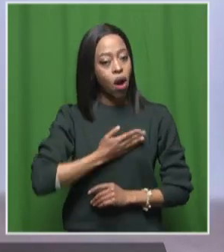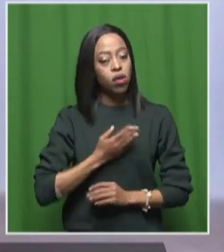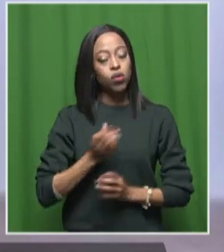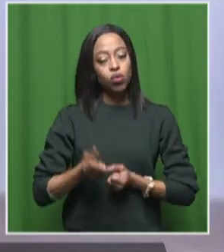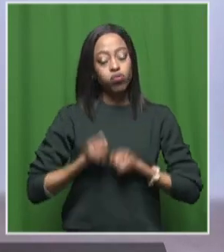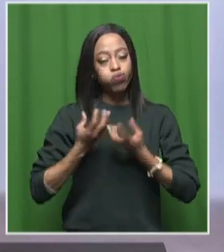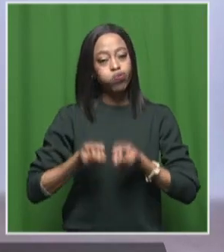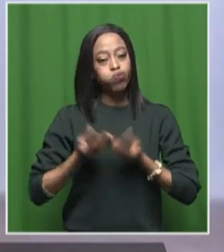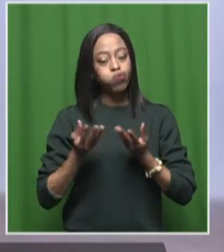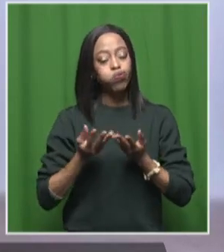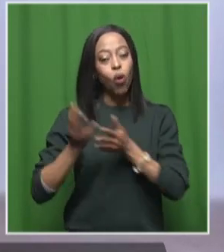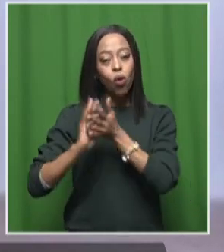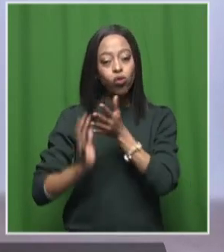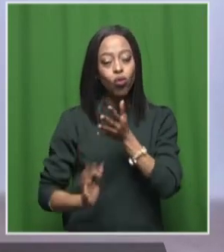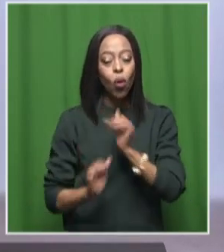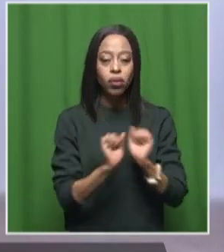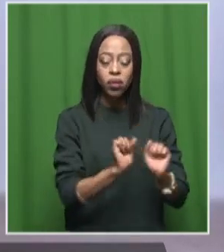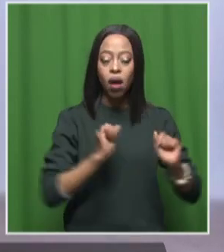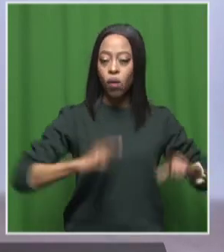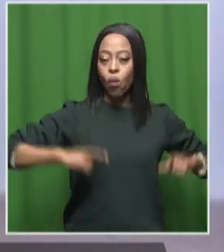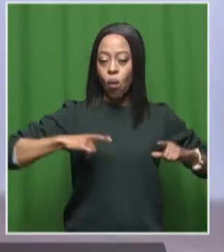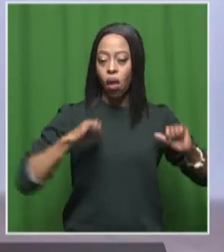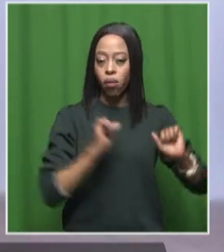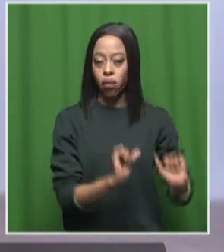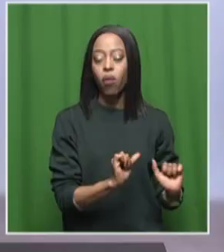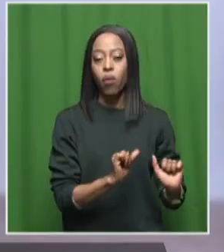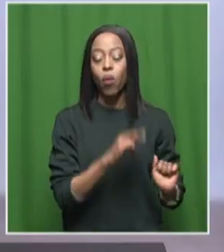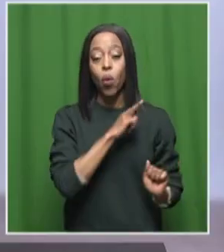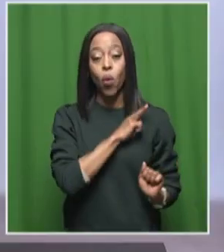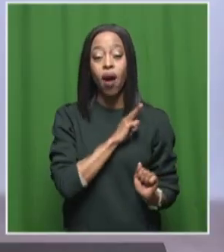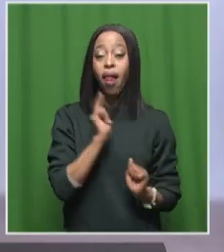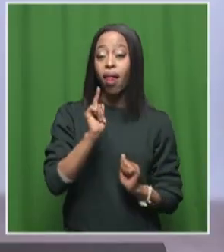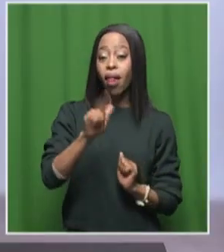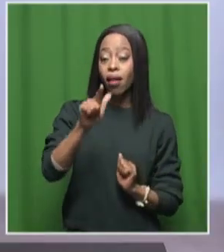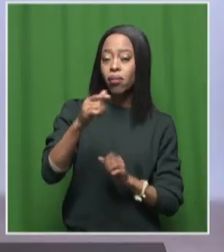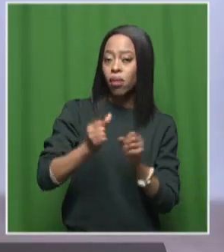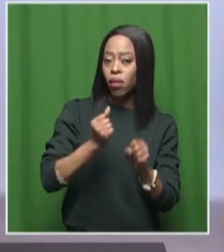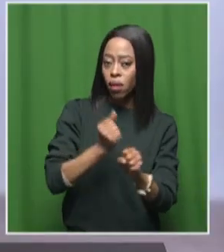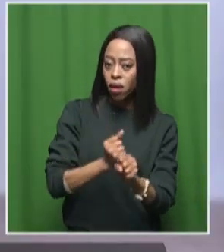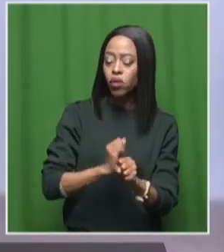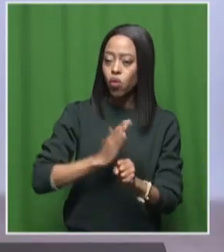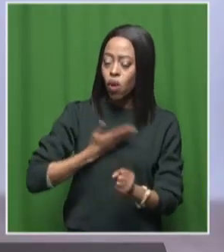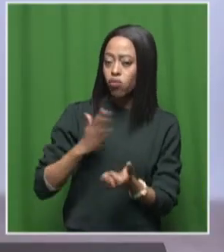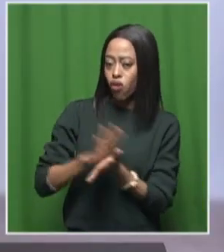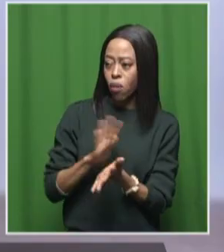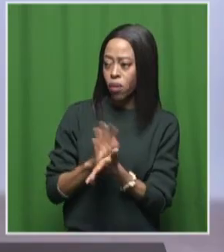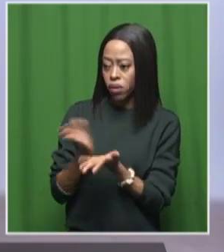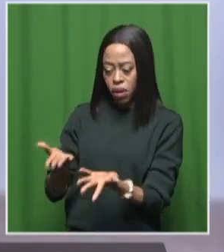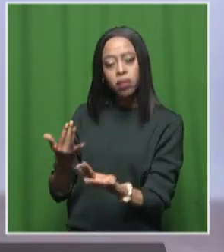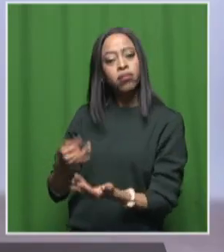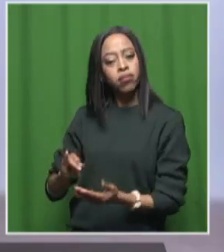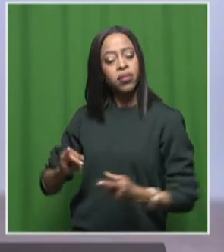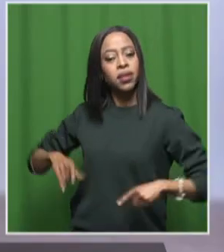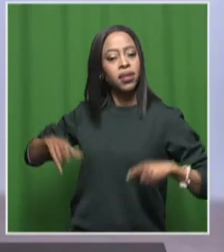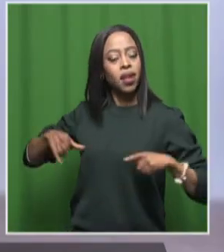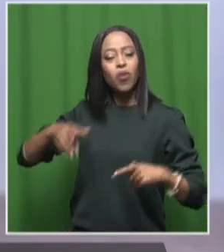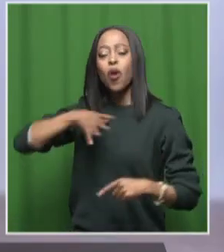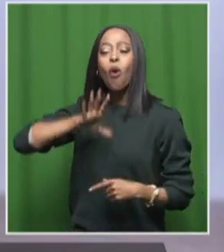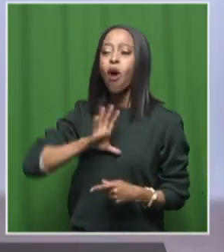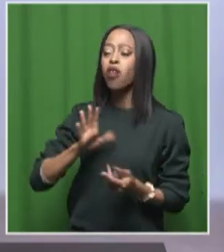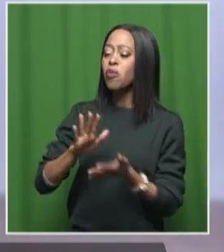continue seeing you guys in your later years, we really want to give you flowers while you guys are still alive and avoid really doing